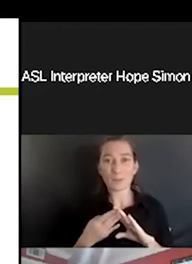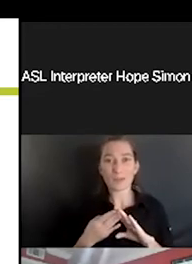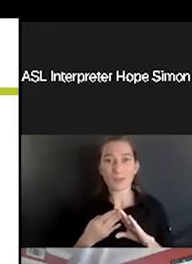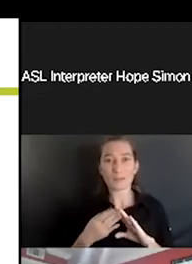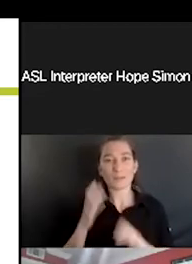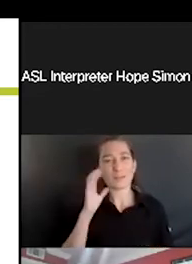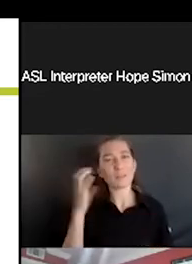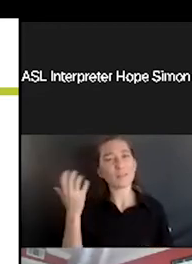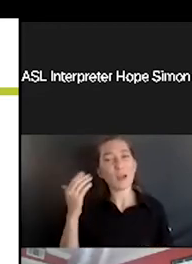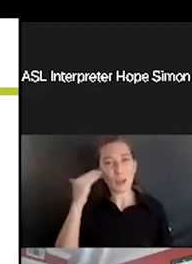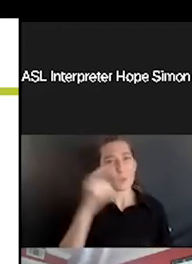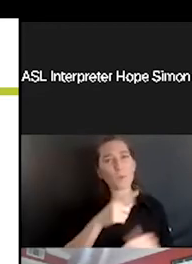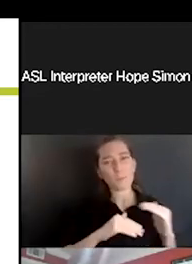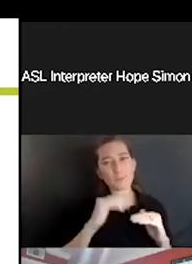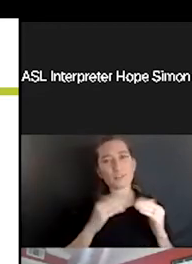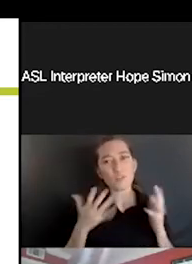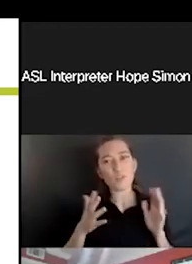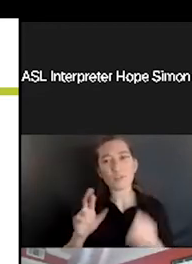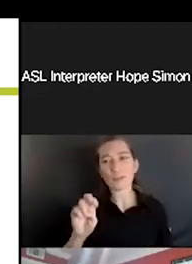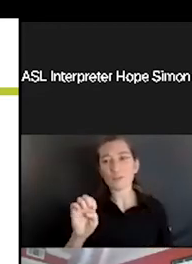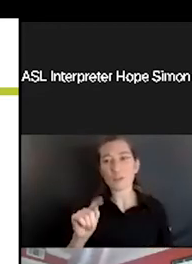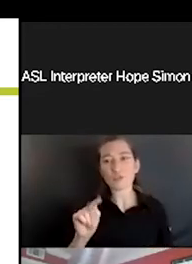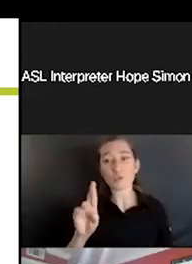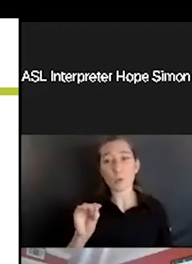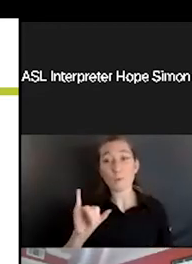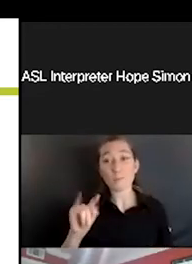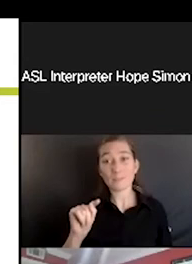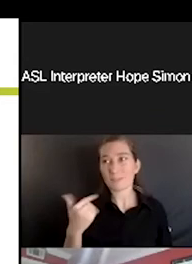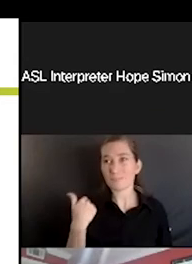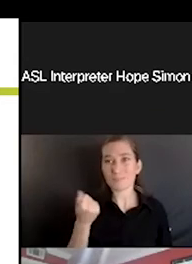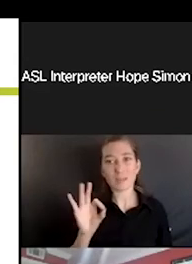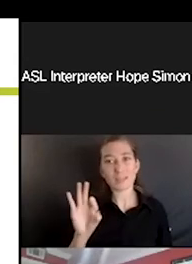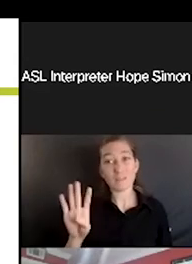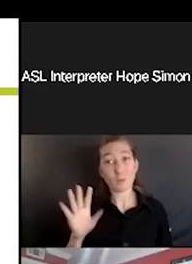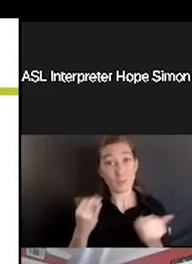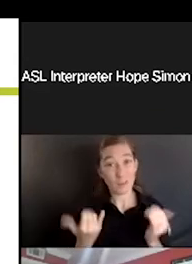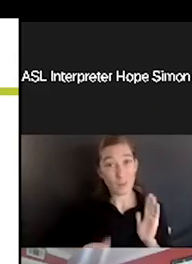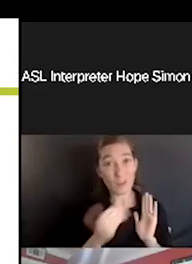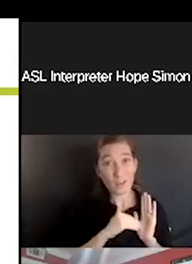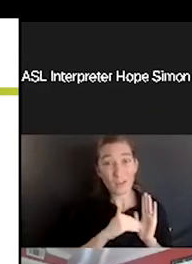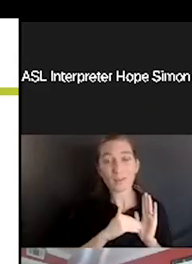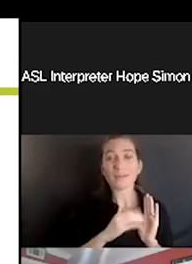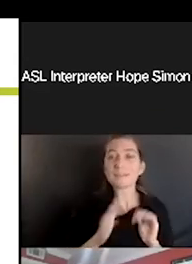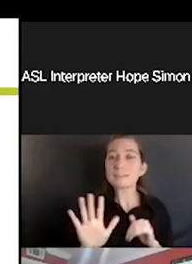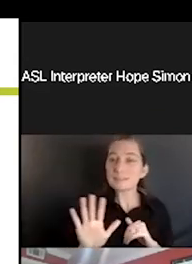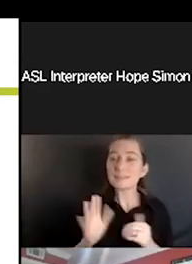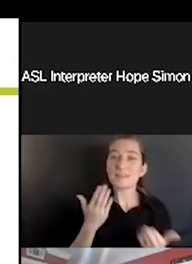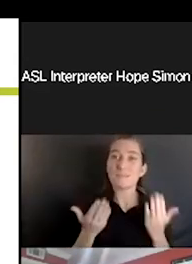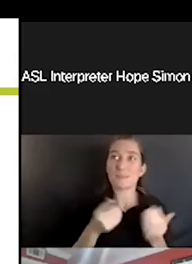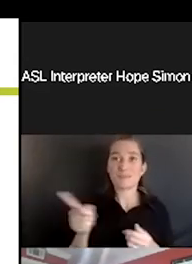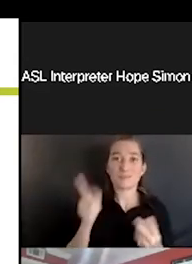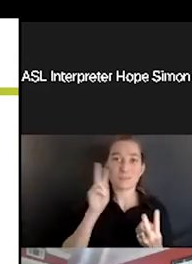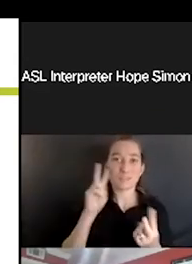was repaired. I mean, was retrofitted in 1994, but they may be misunderstand. And in reality,